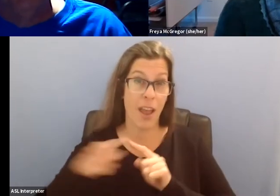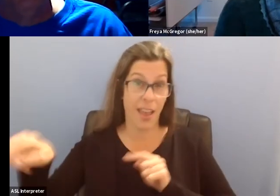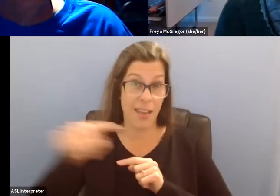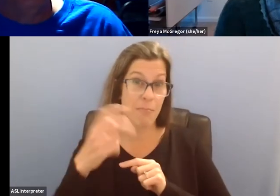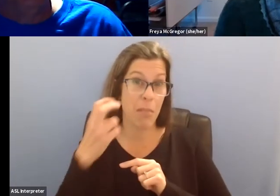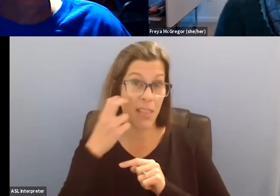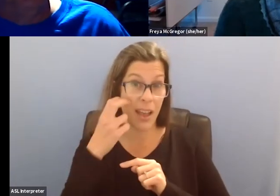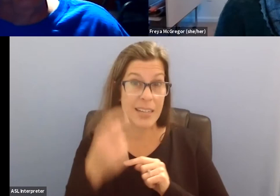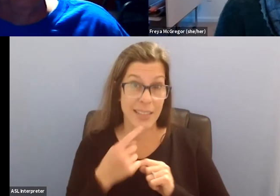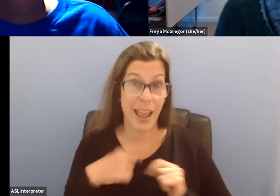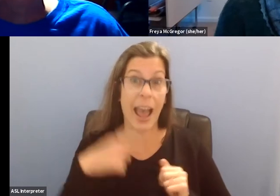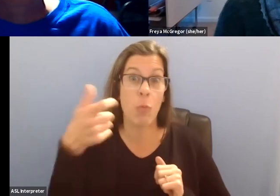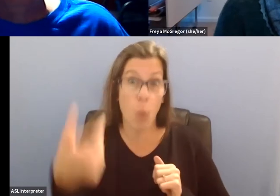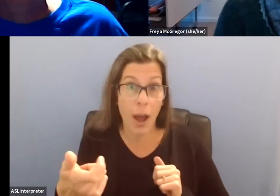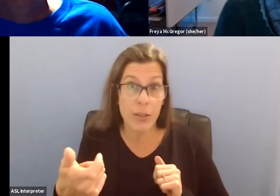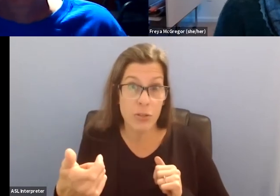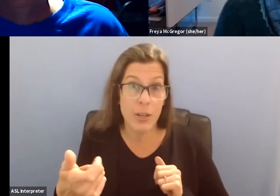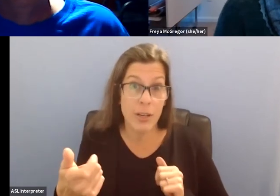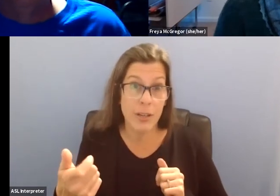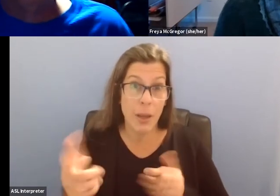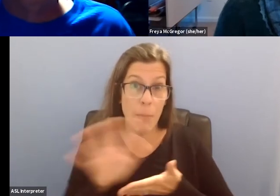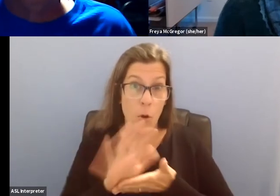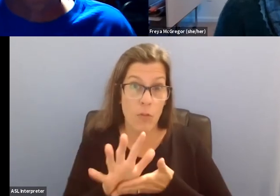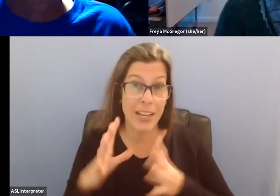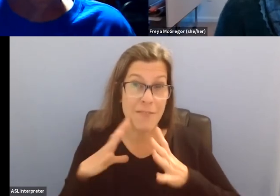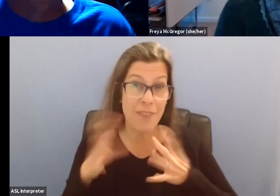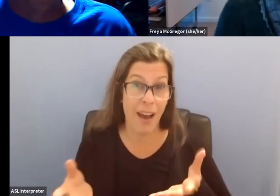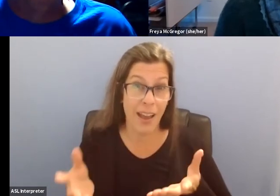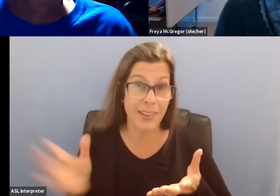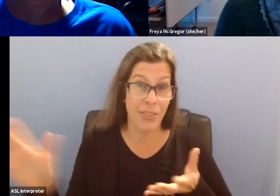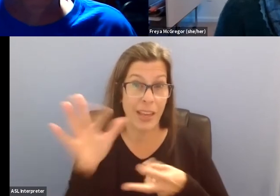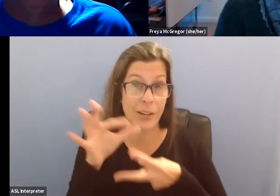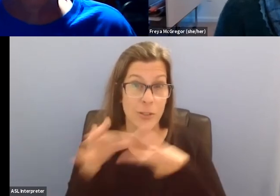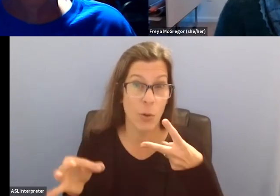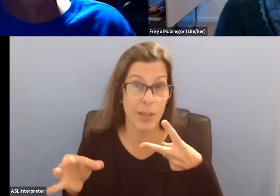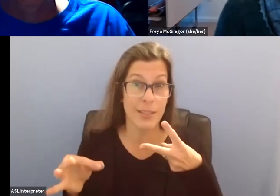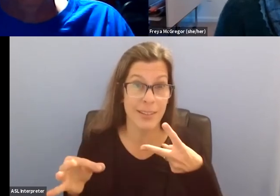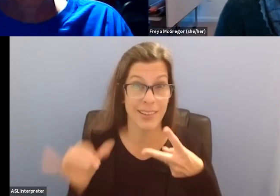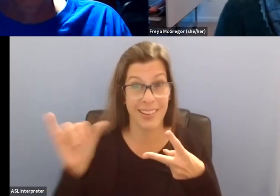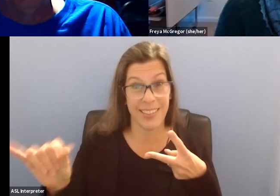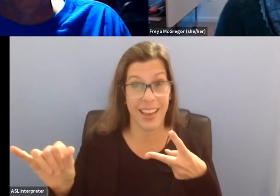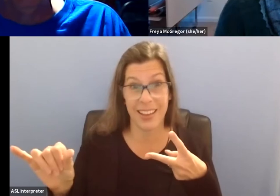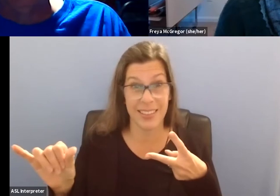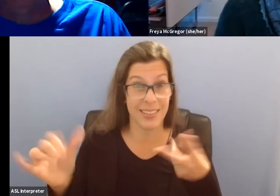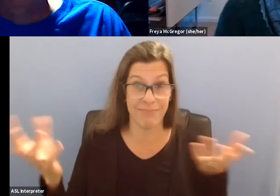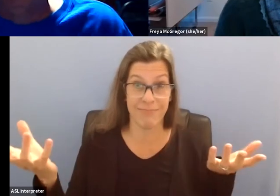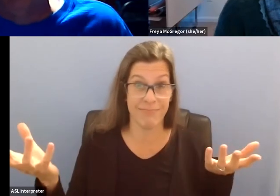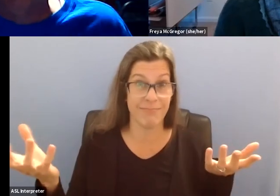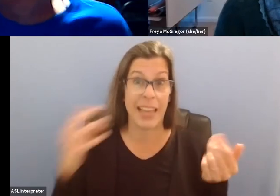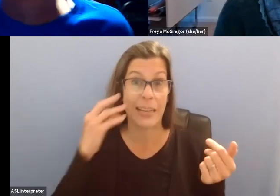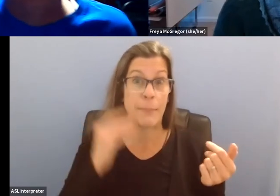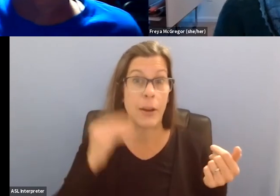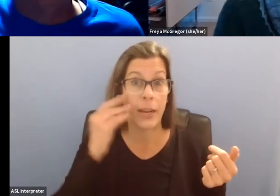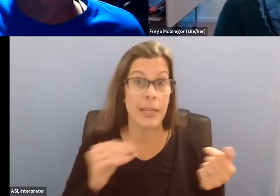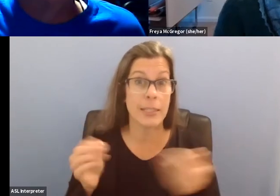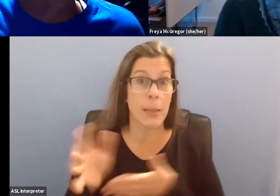do say that. And it's perfectly fine. It's the terminology people use to say that I experienced a movie last